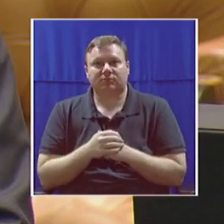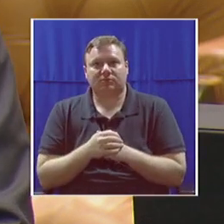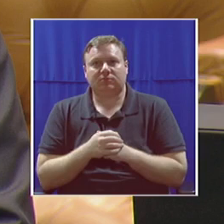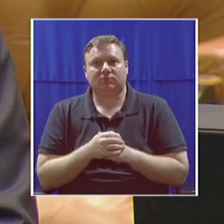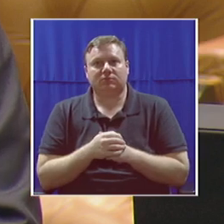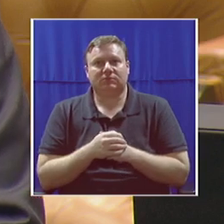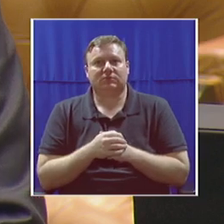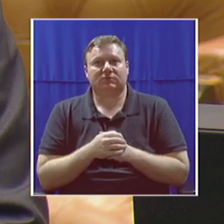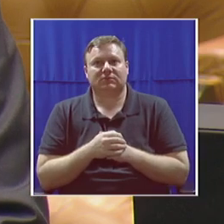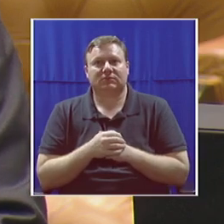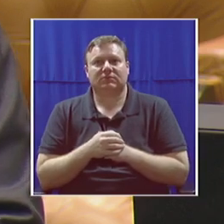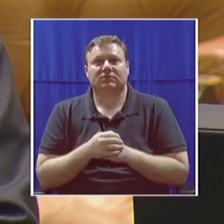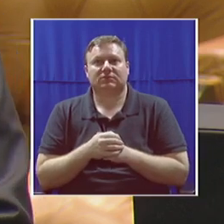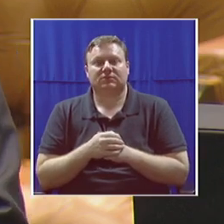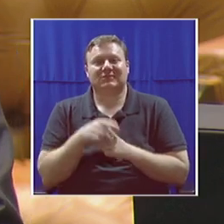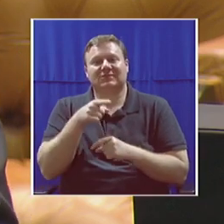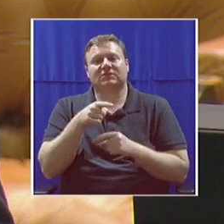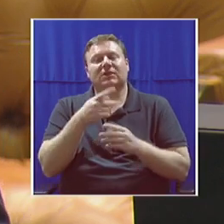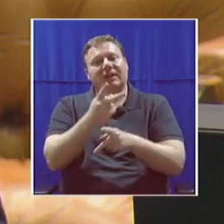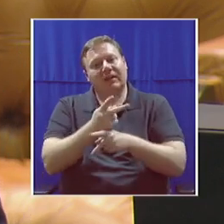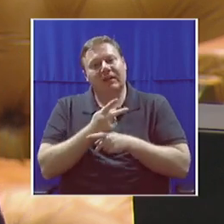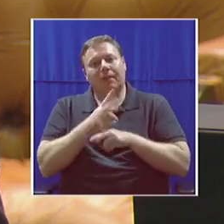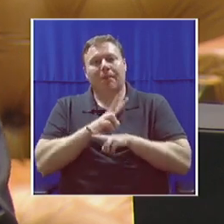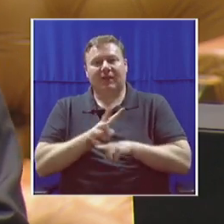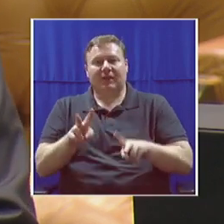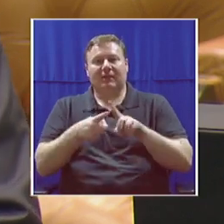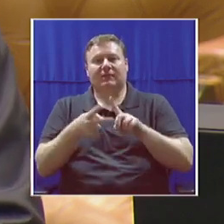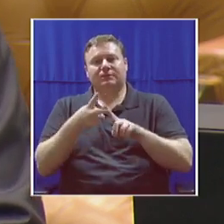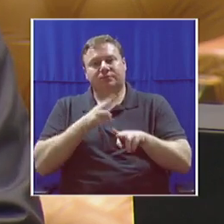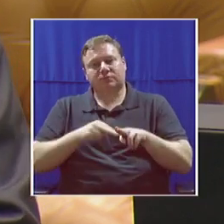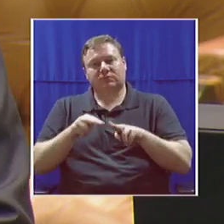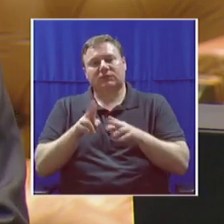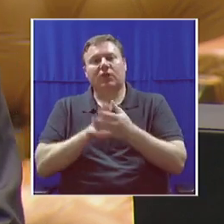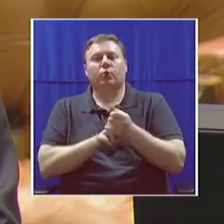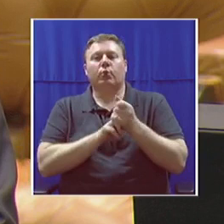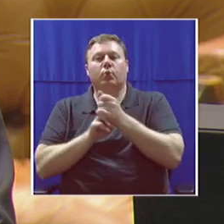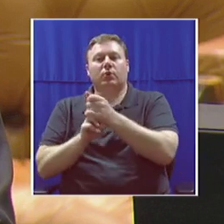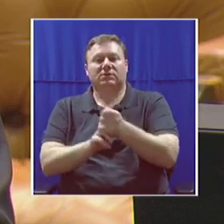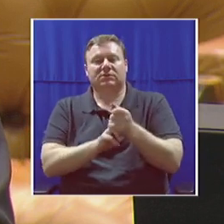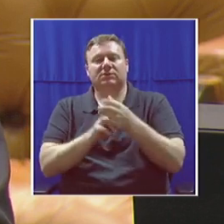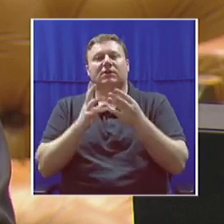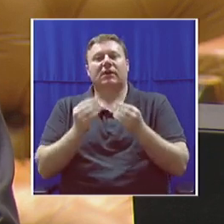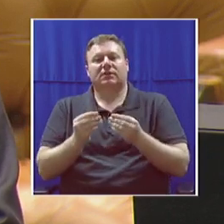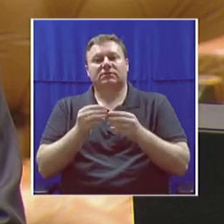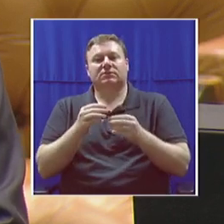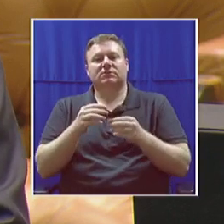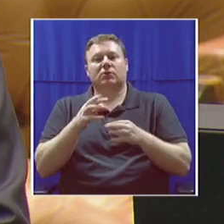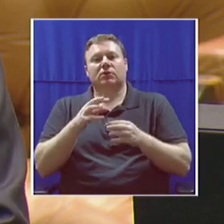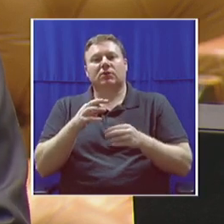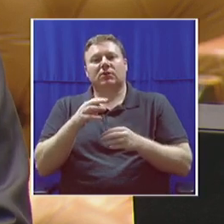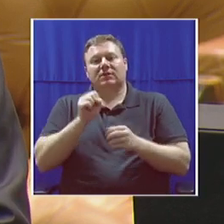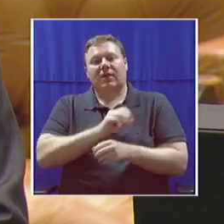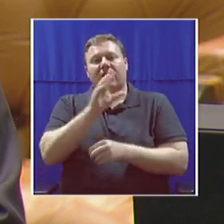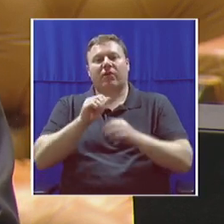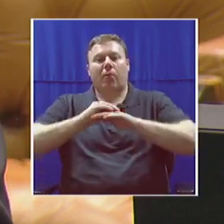to preserve the peace National unity and IND visibility of the Republic it also